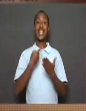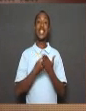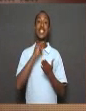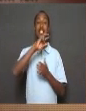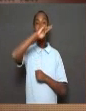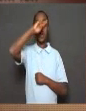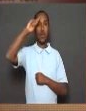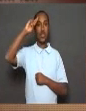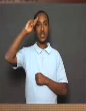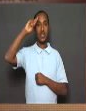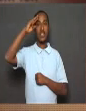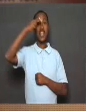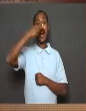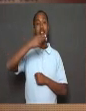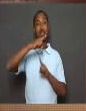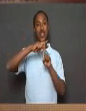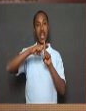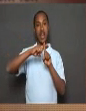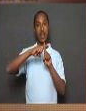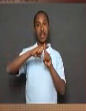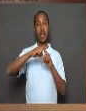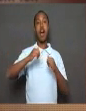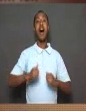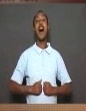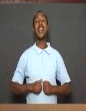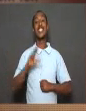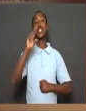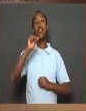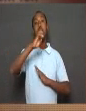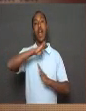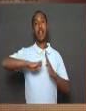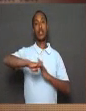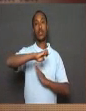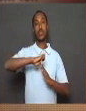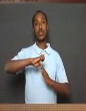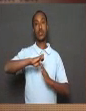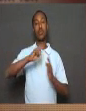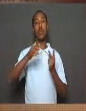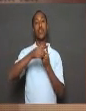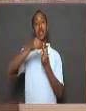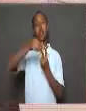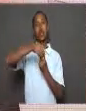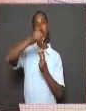is because the hydrogen ion has no electrons to contribute.